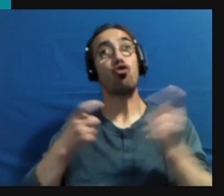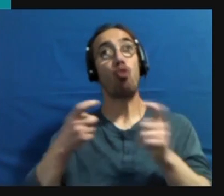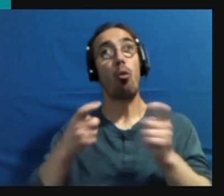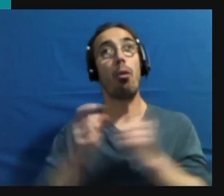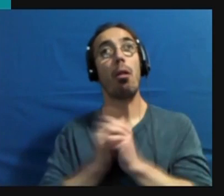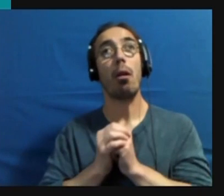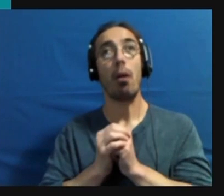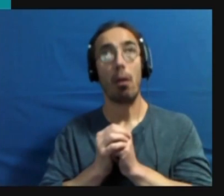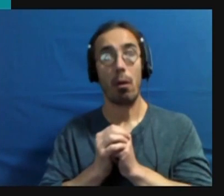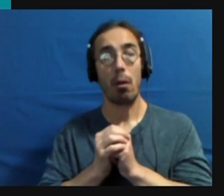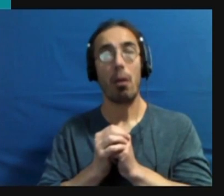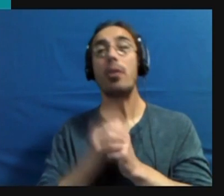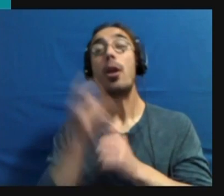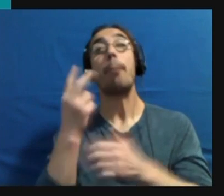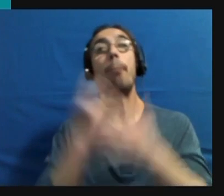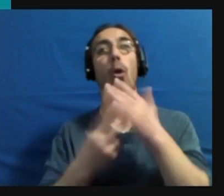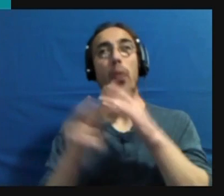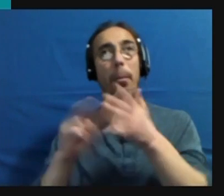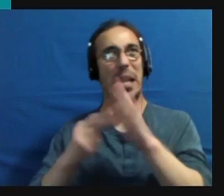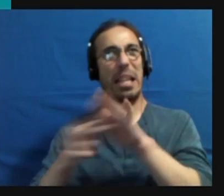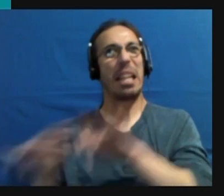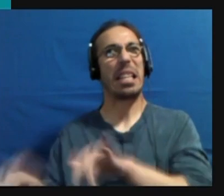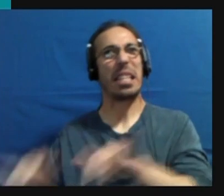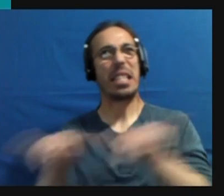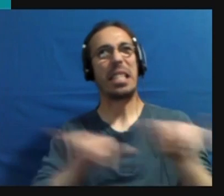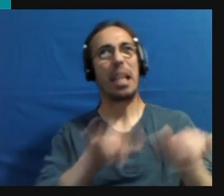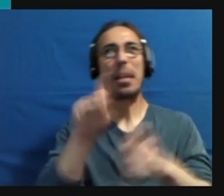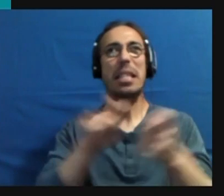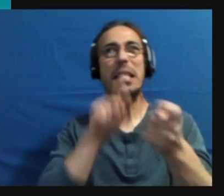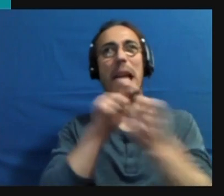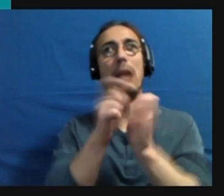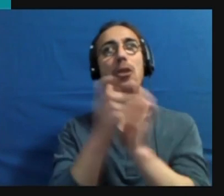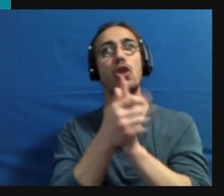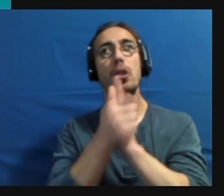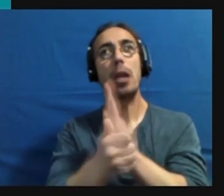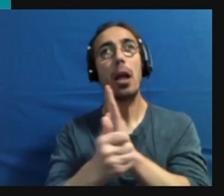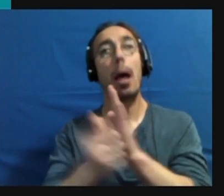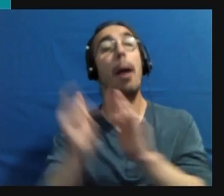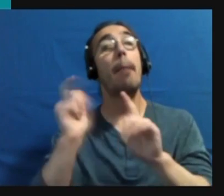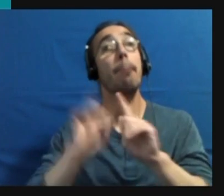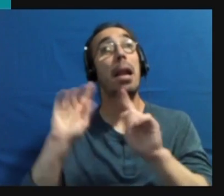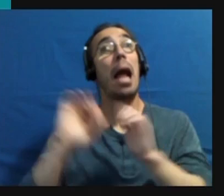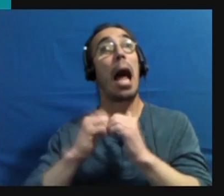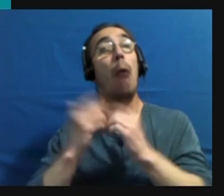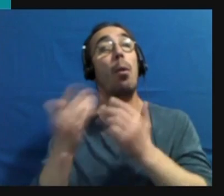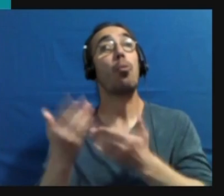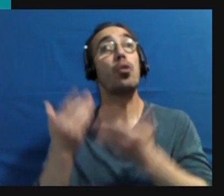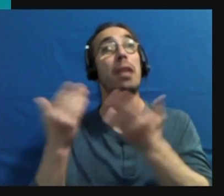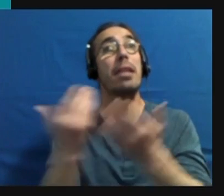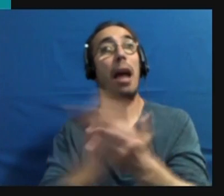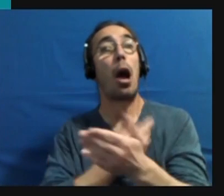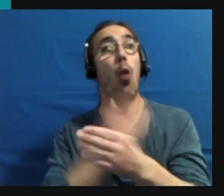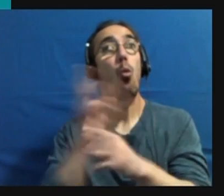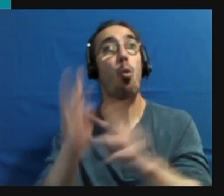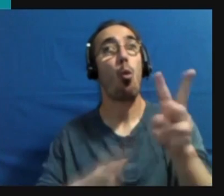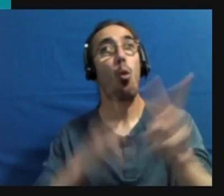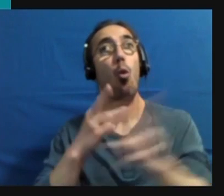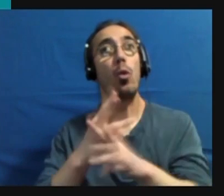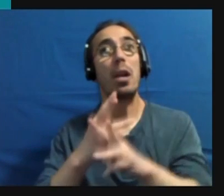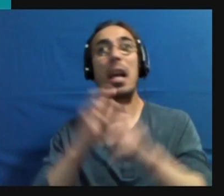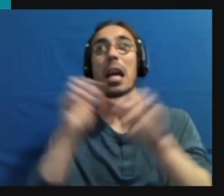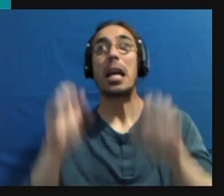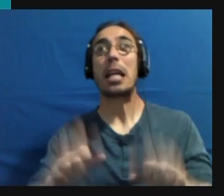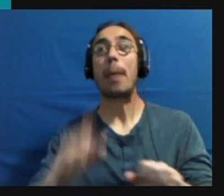And those are both the same thing. That's the same exact skill, but the way that it presents in our world can be very,